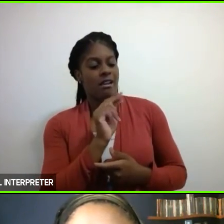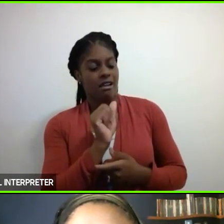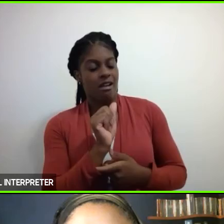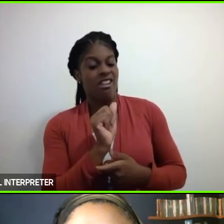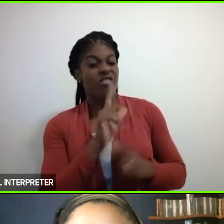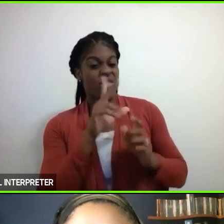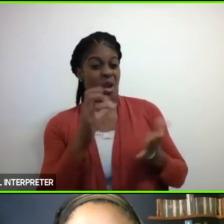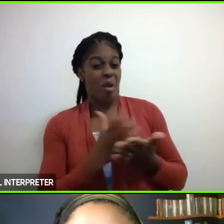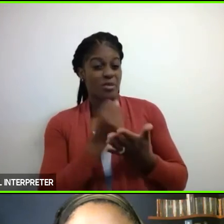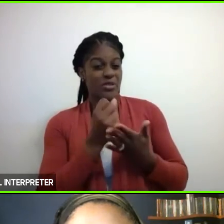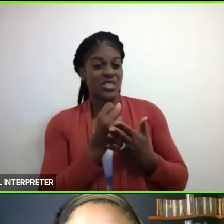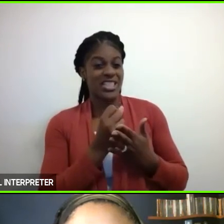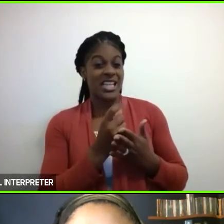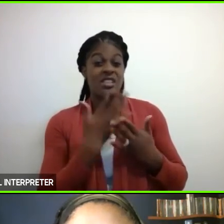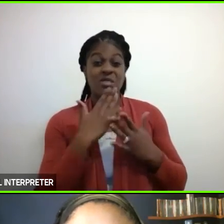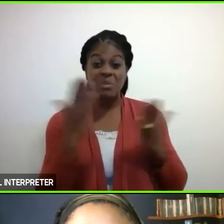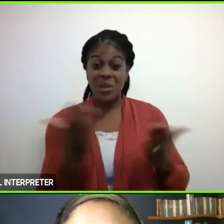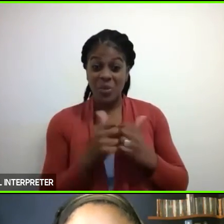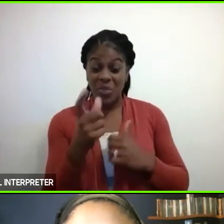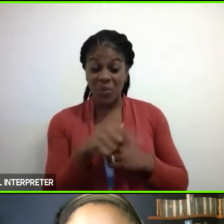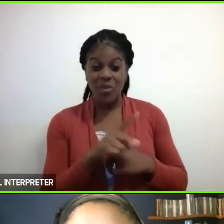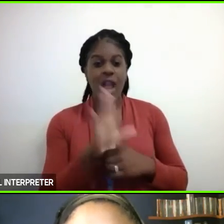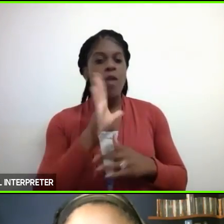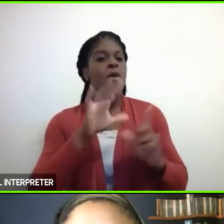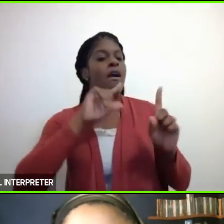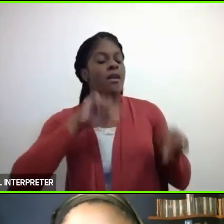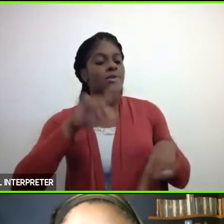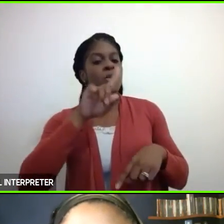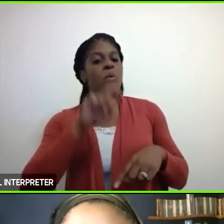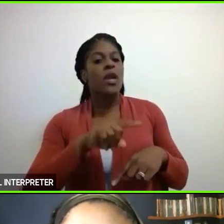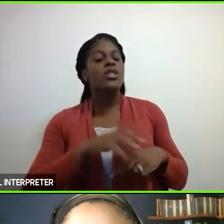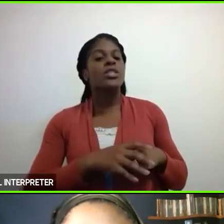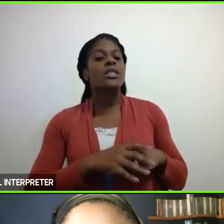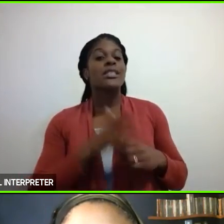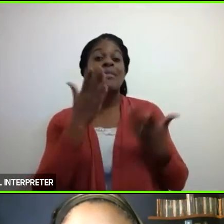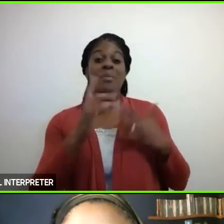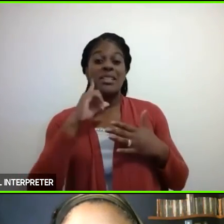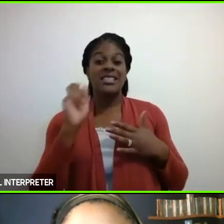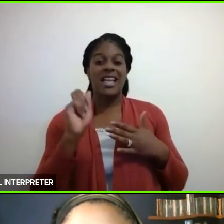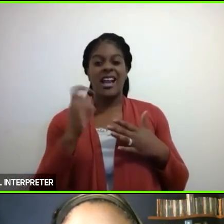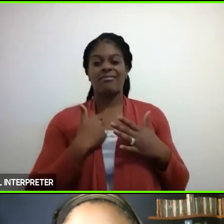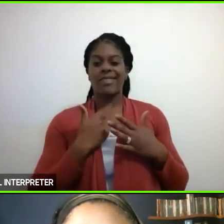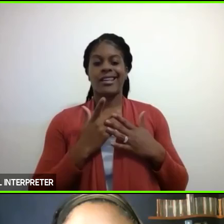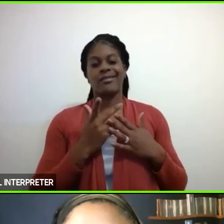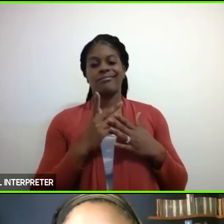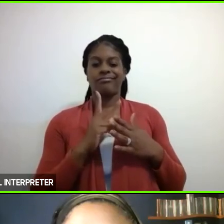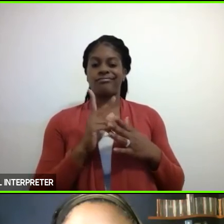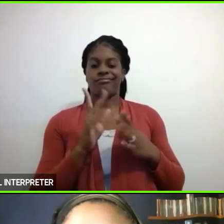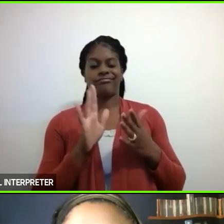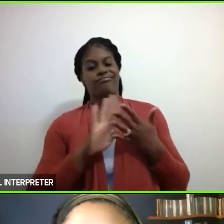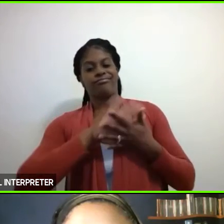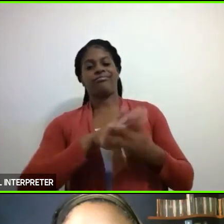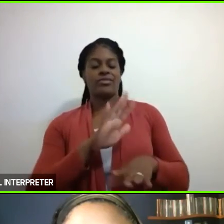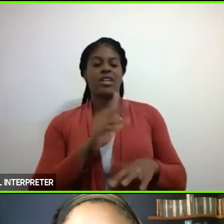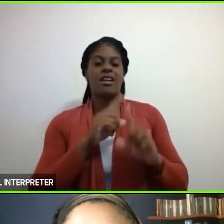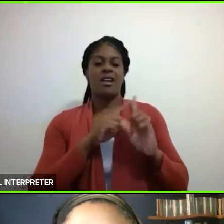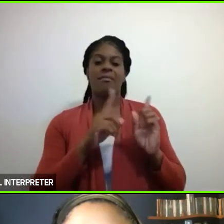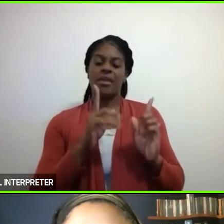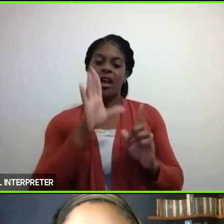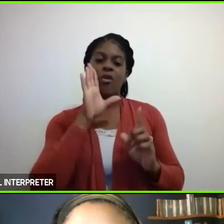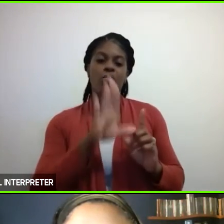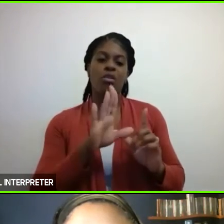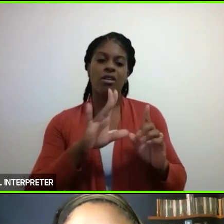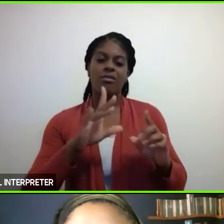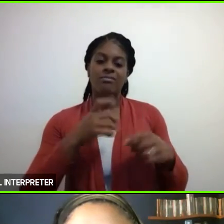to be here with all of you. I'm going to answer the question. It may sound a bit tangential at first, but I do promise you it's going to